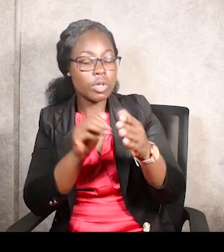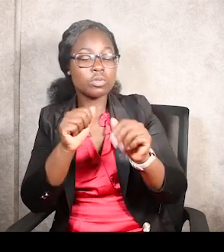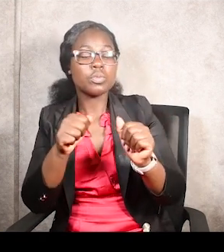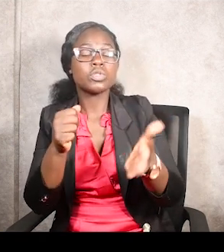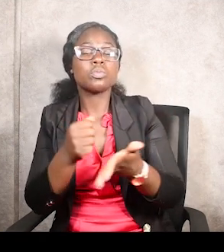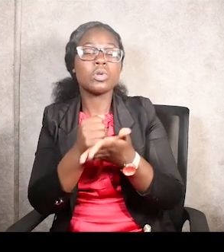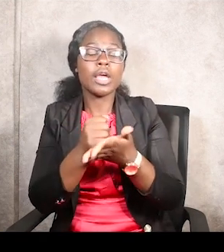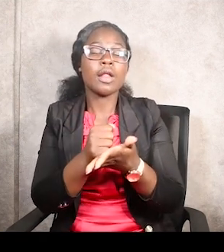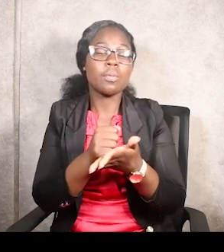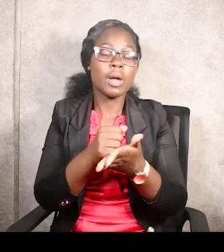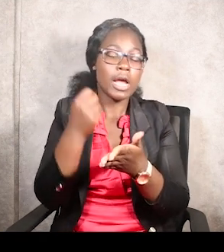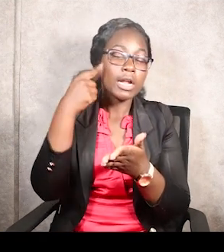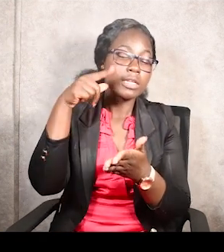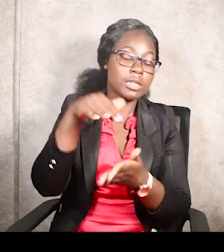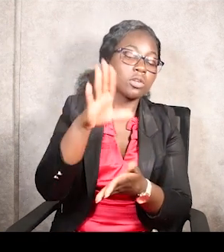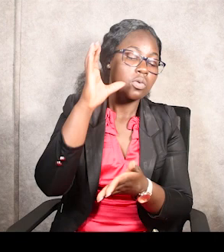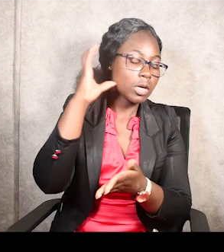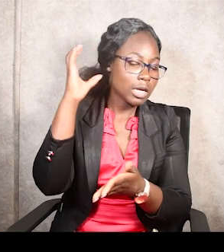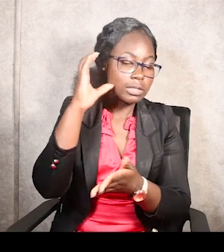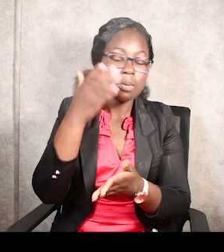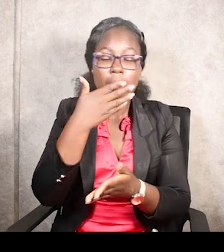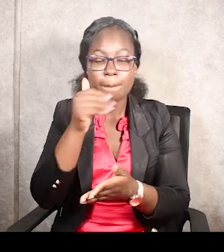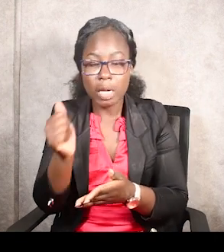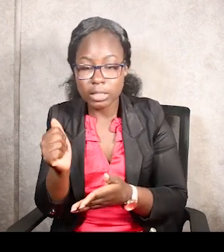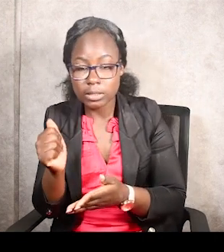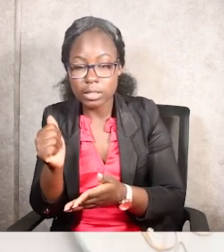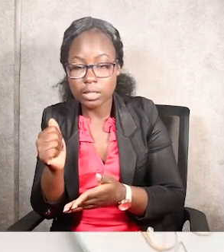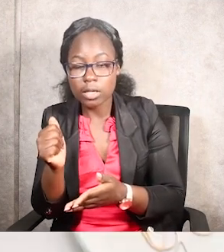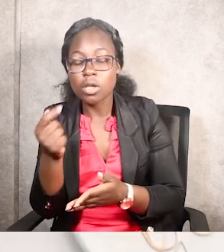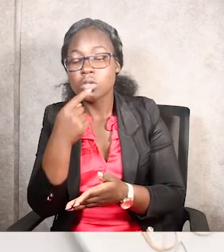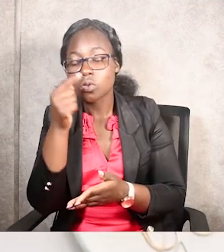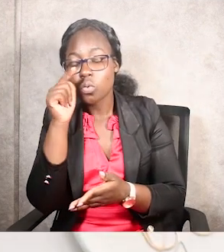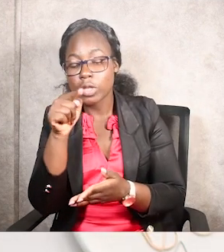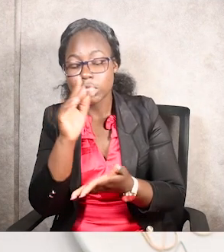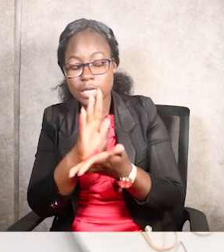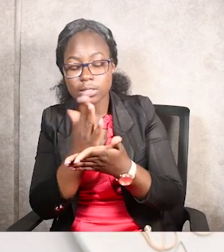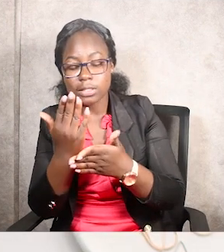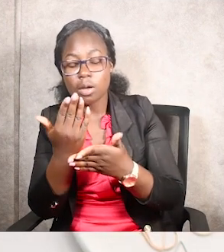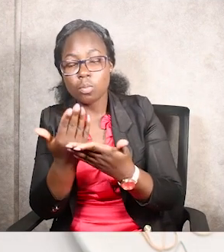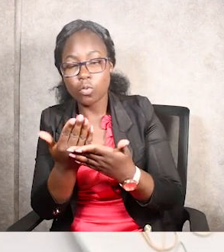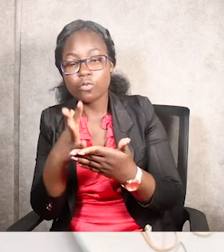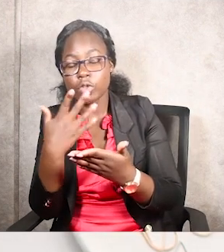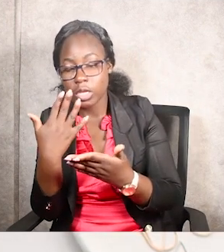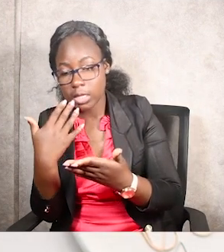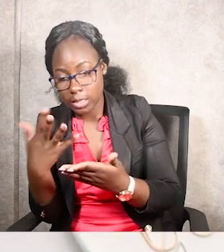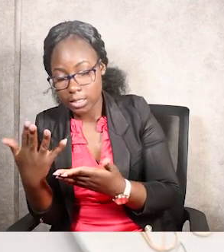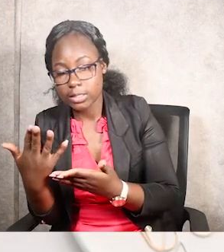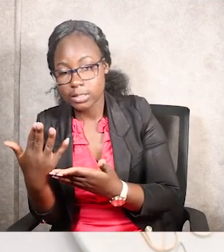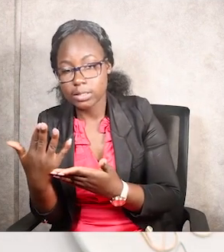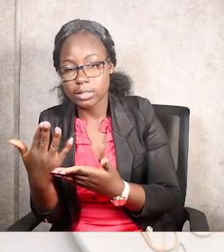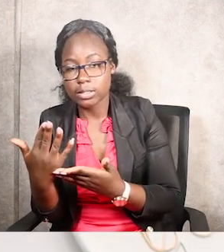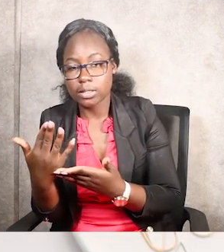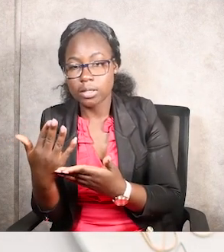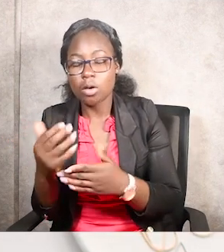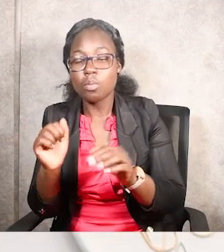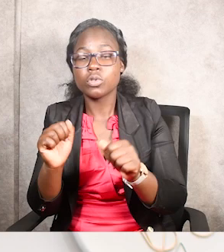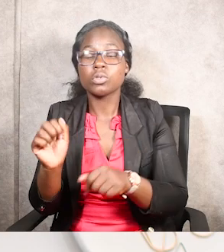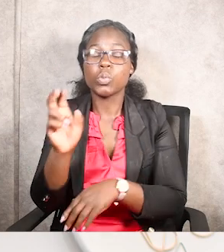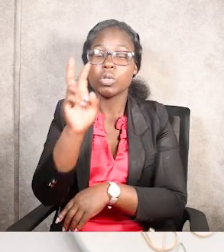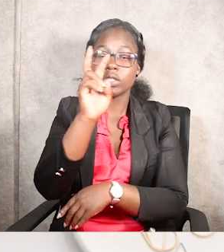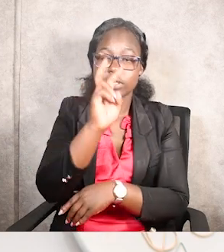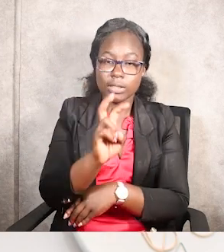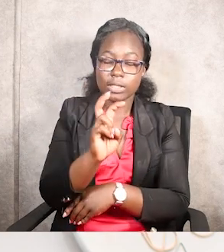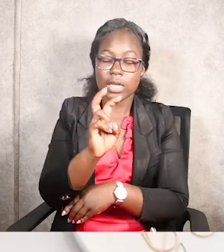help you understand your customer better, or your audience better. So these are some of the metrics that you're supposed